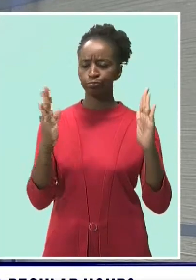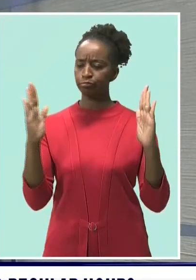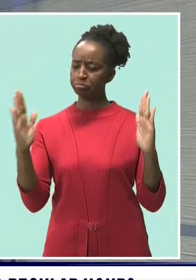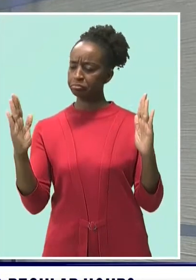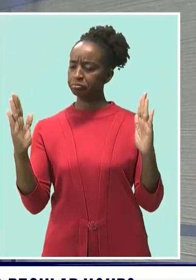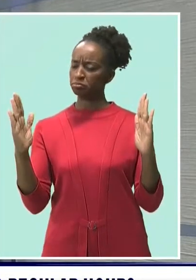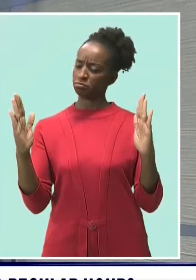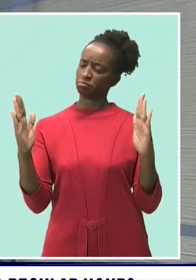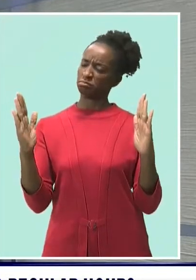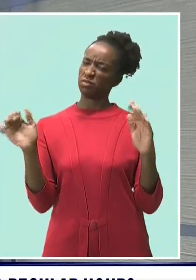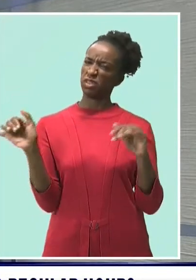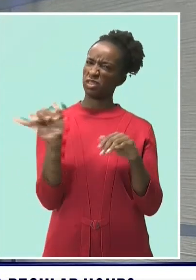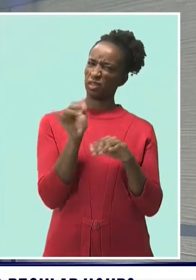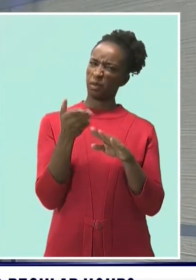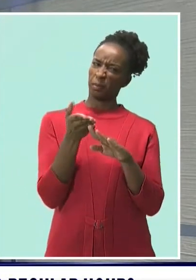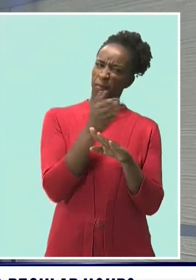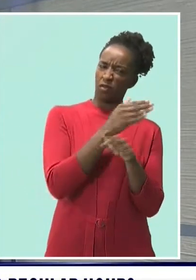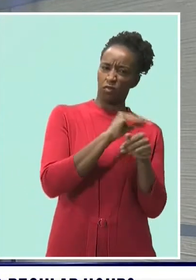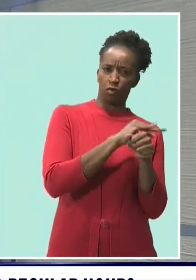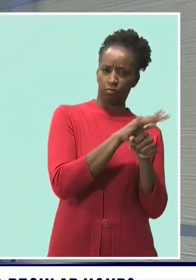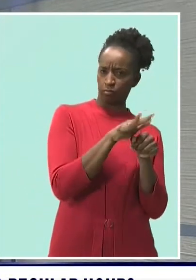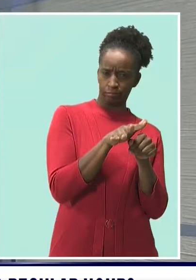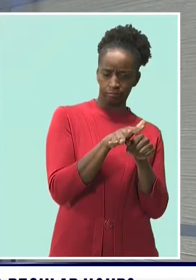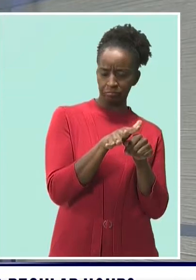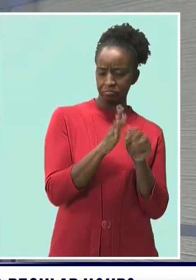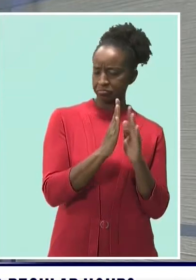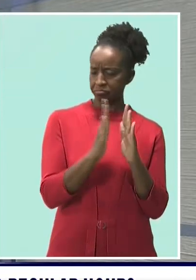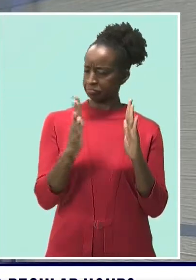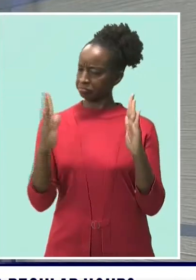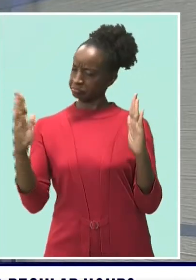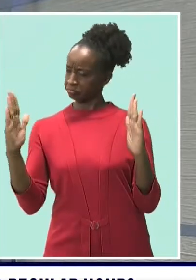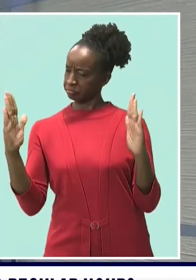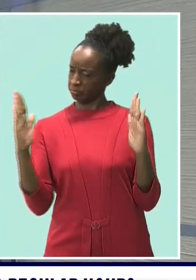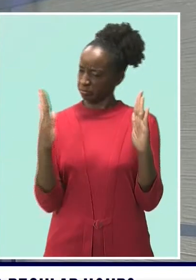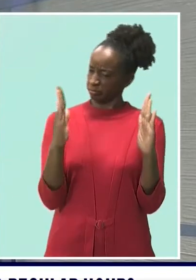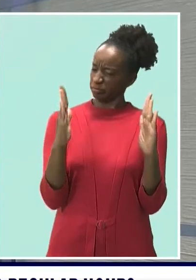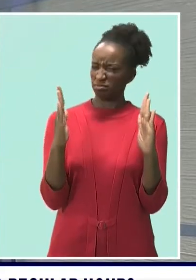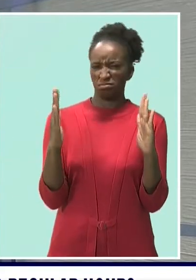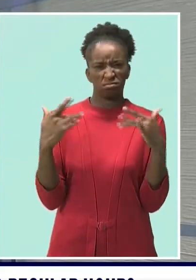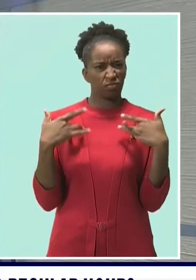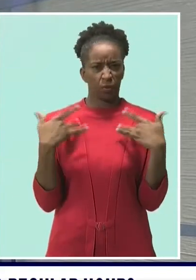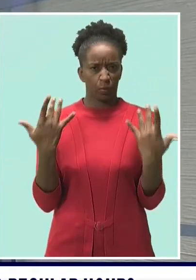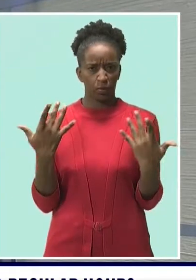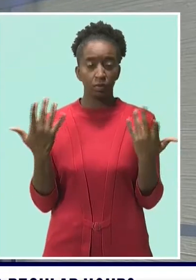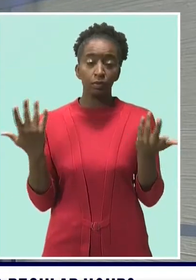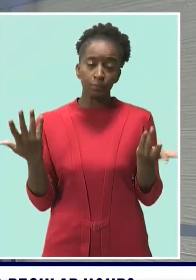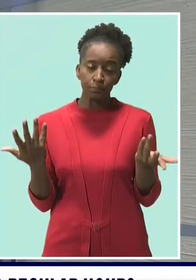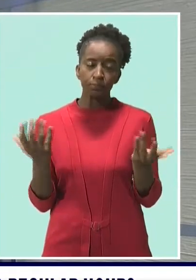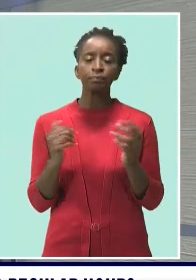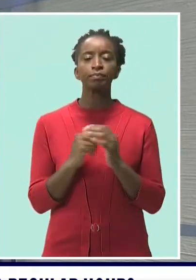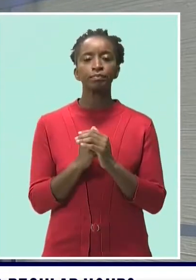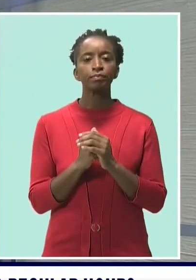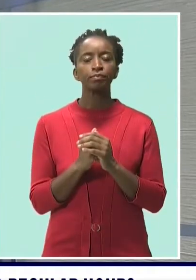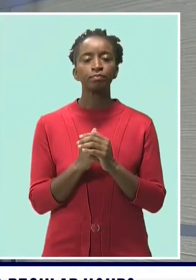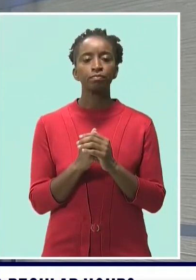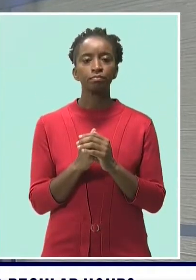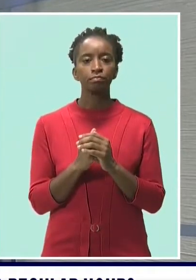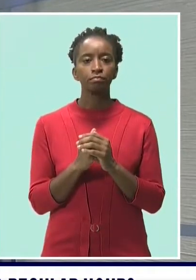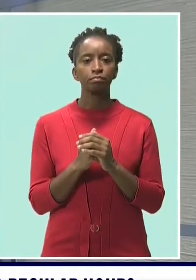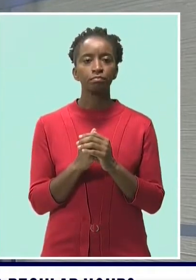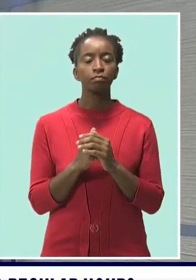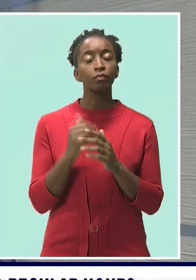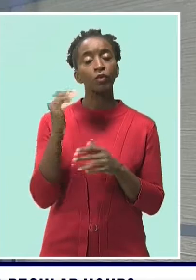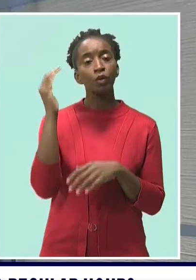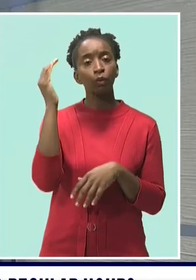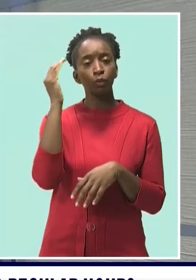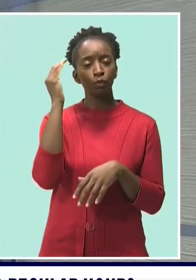the curfews have been lifted, well, the chairman of the Barbados Private Sector Association says there's actually a very good reason. According to Edward